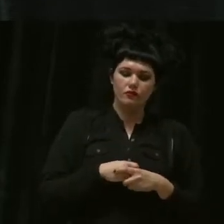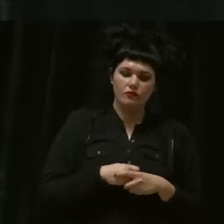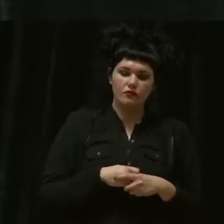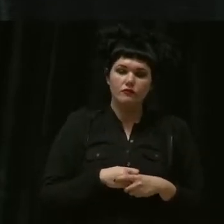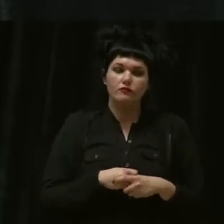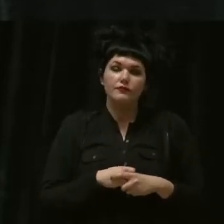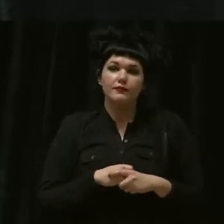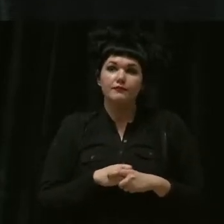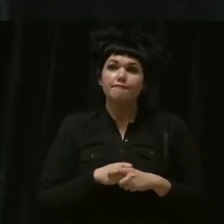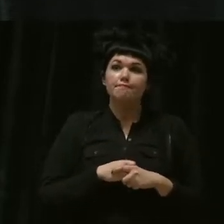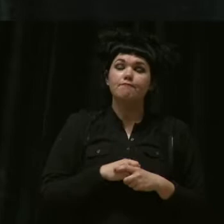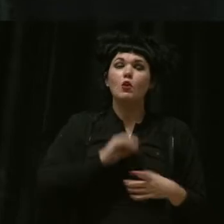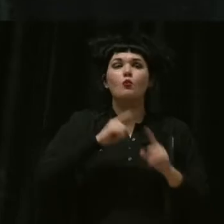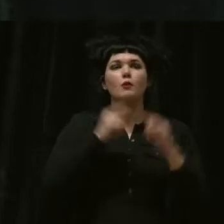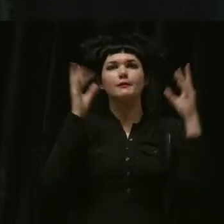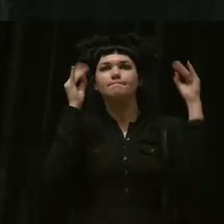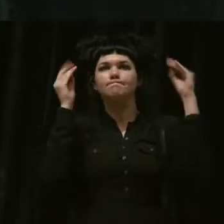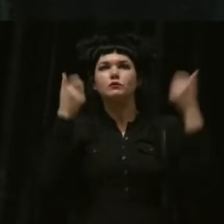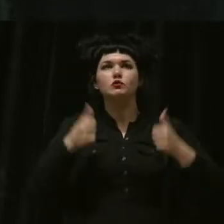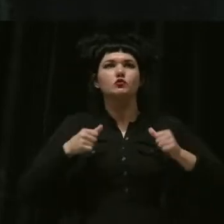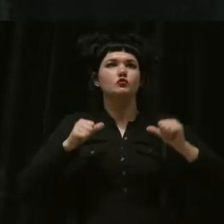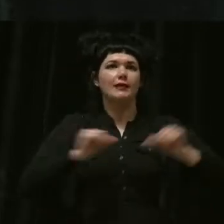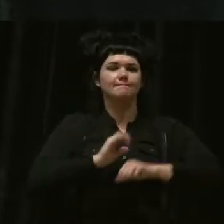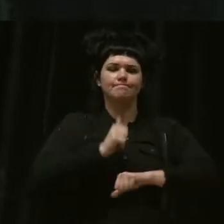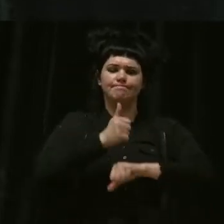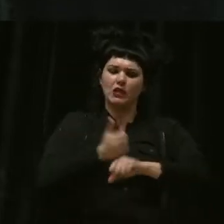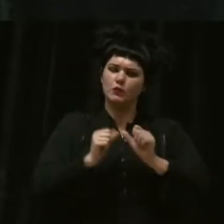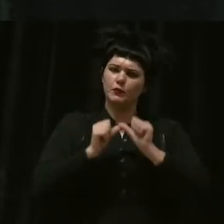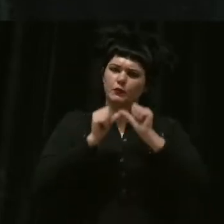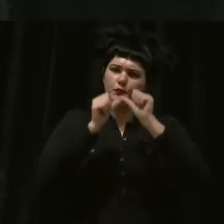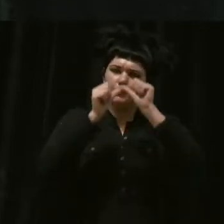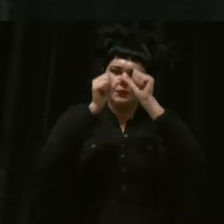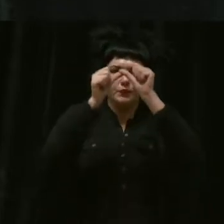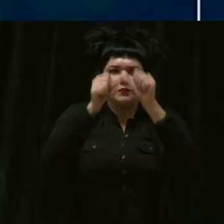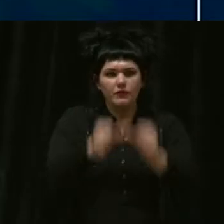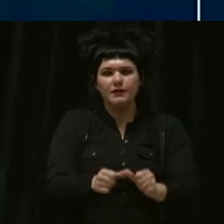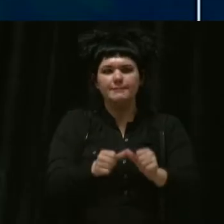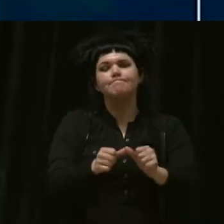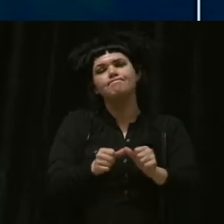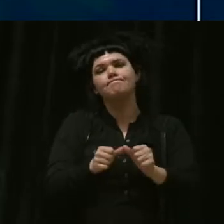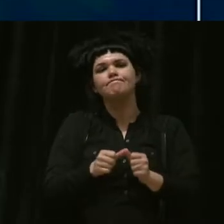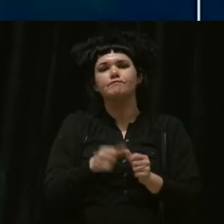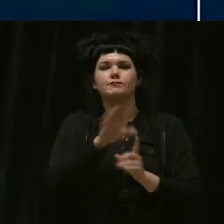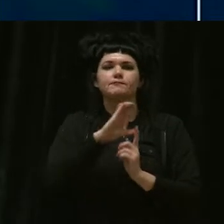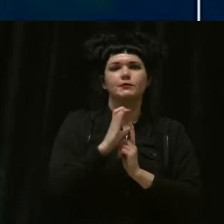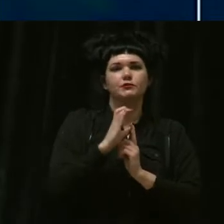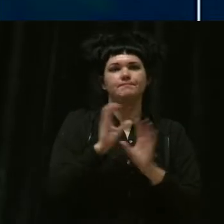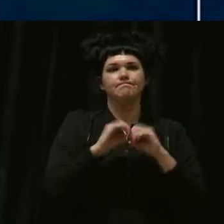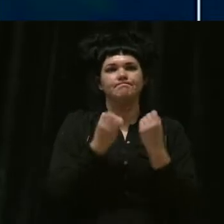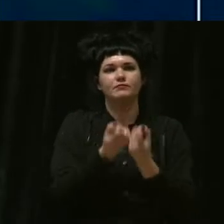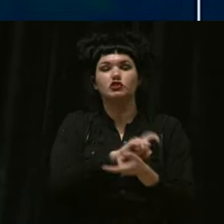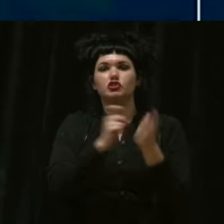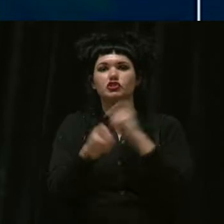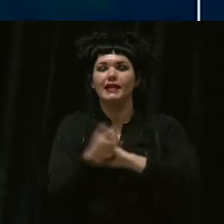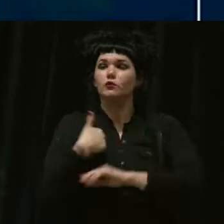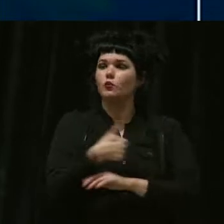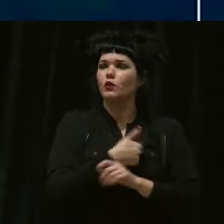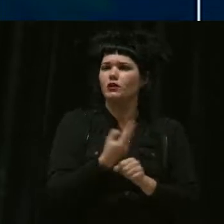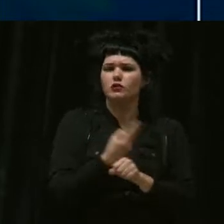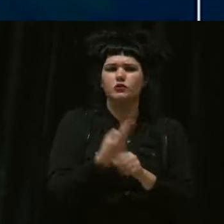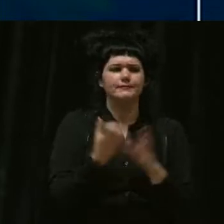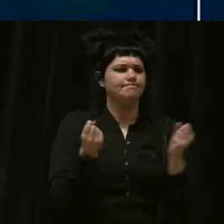this long-term, sustainable, organizational cultural change, we are using a number of